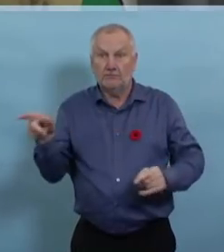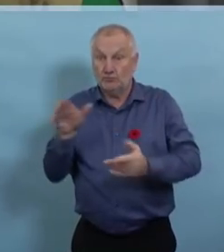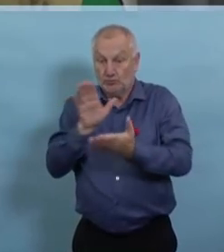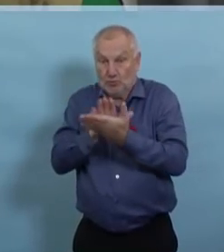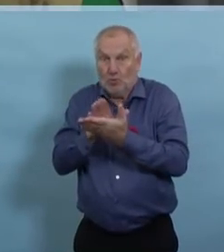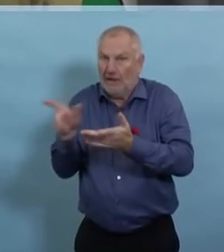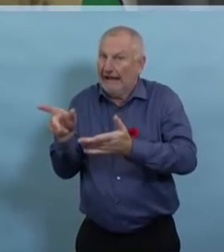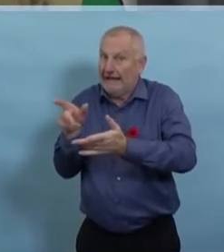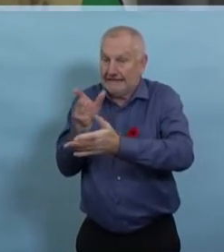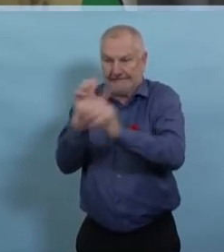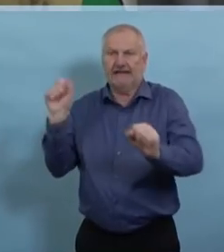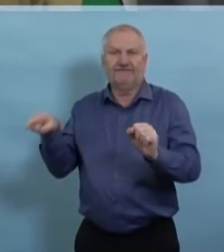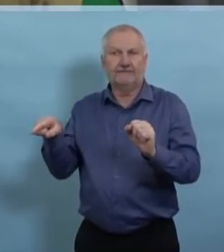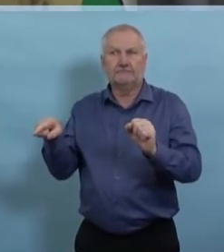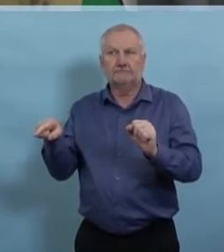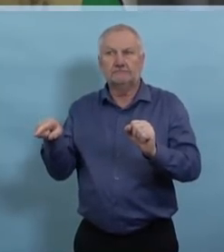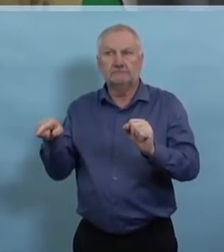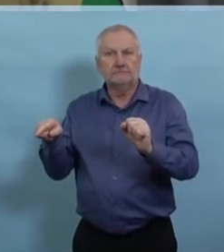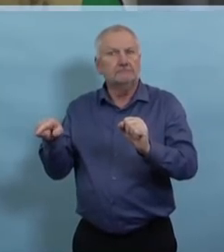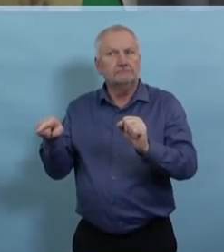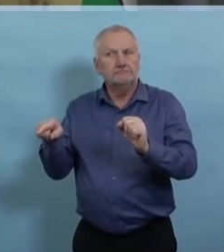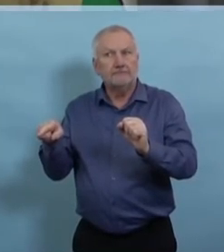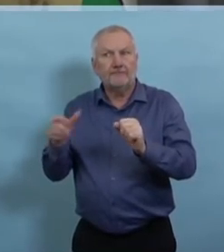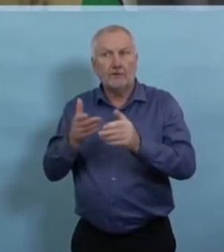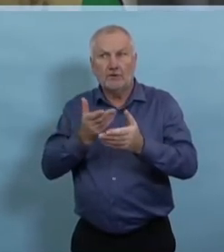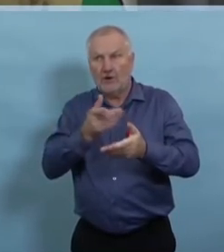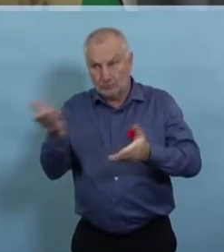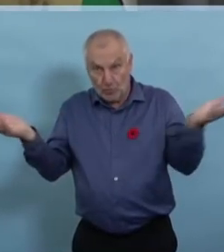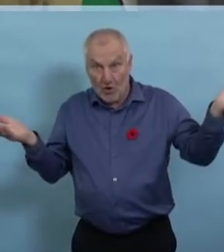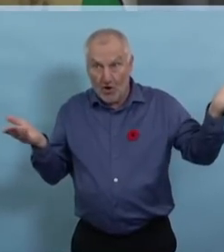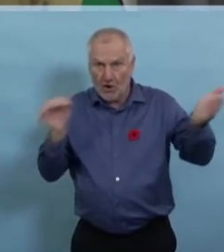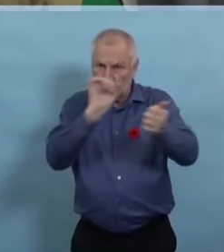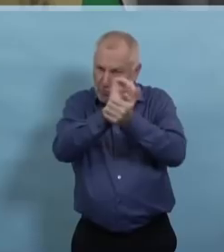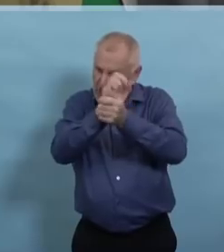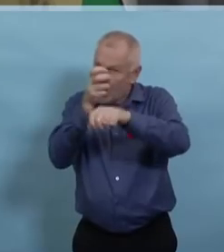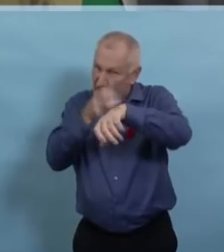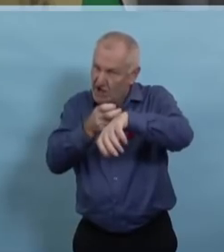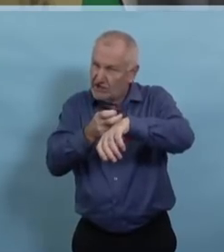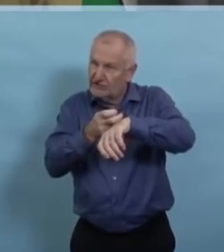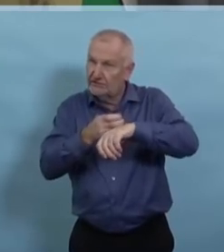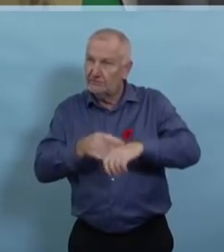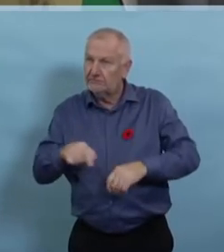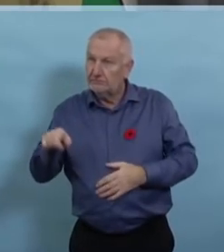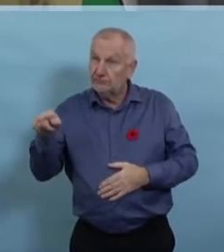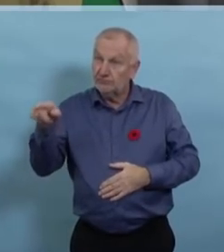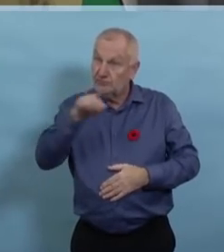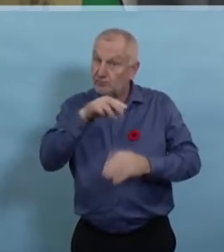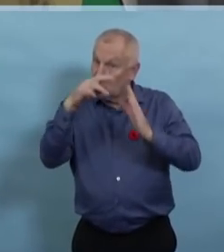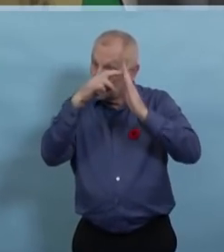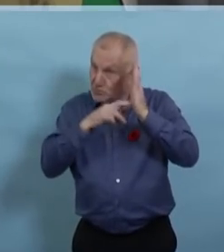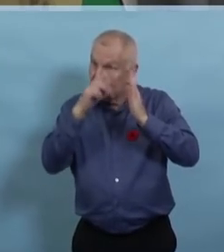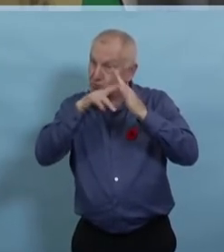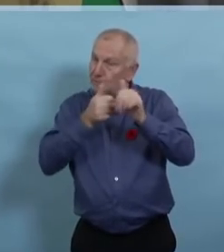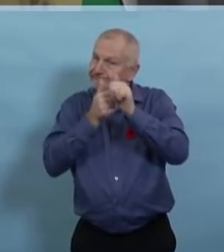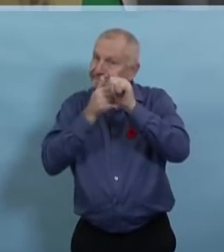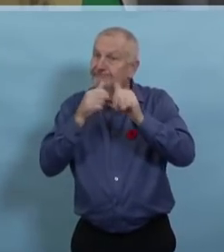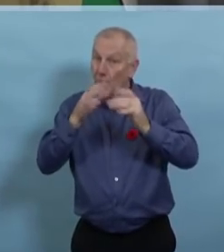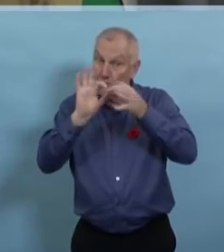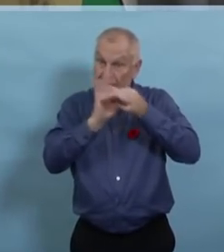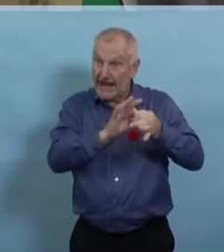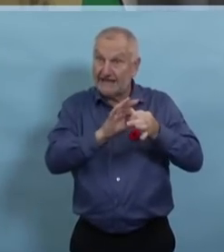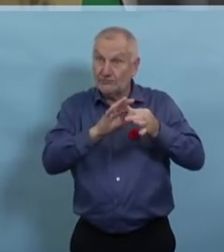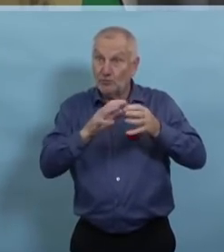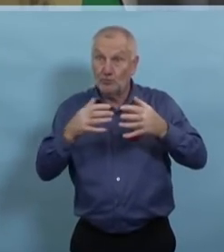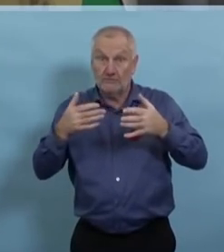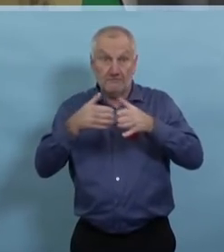that effort and you're implementing those protocols that have been put forward by public health. So thank you again.